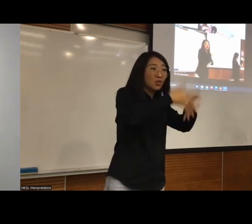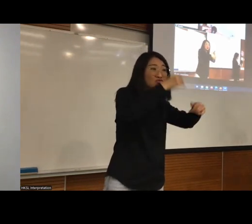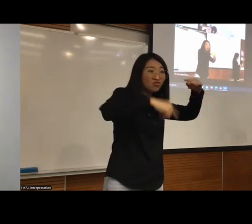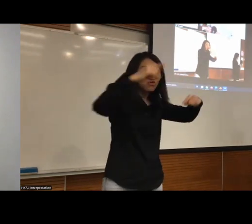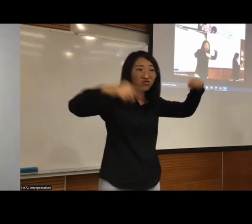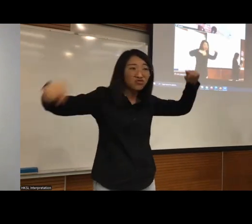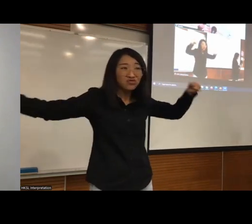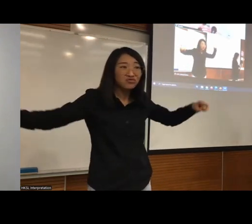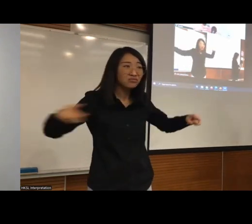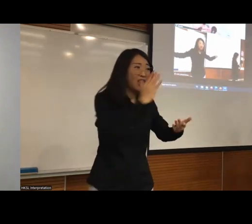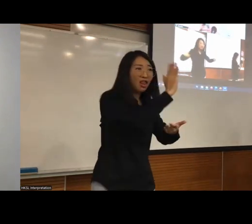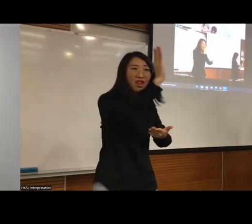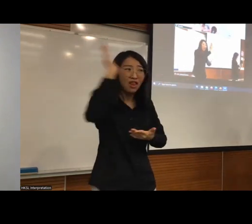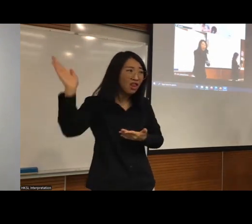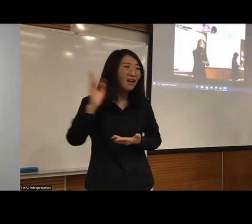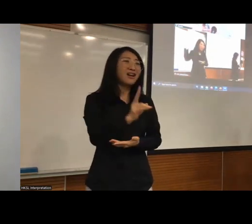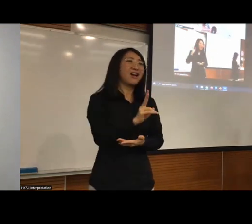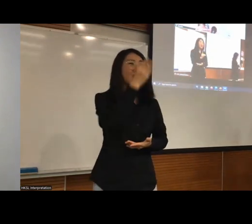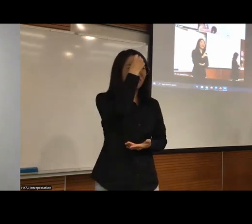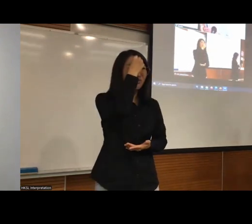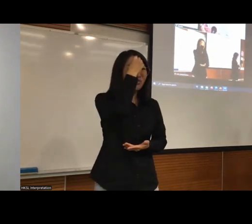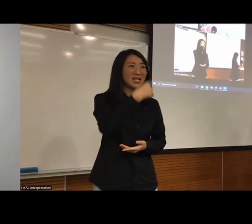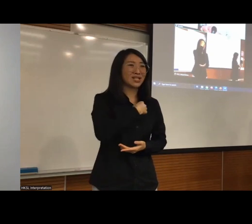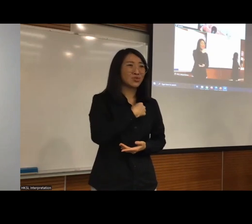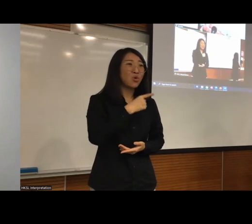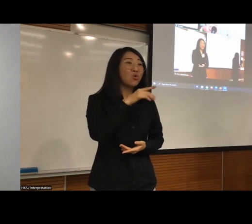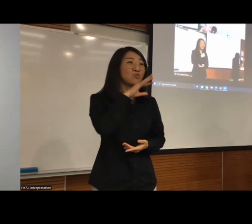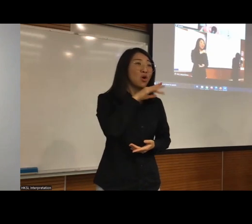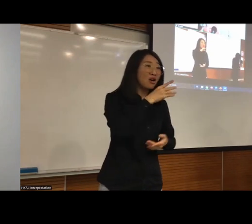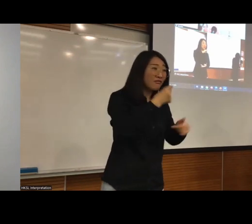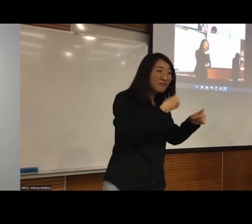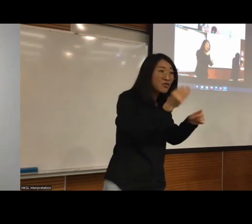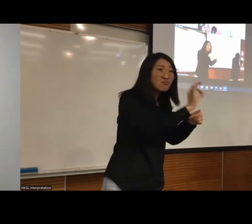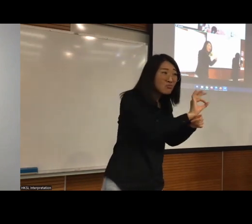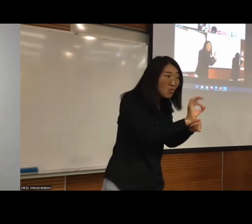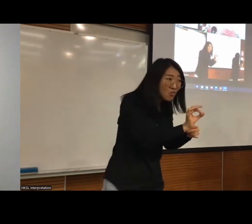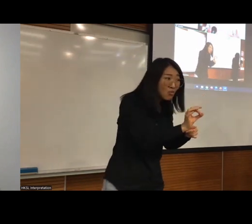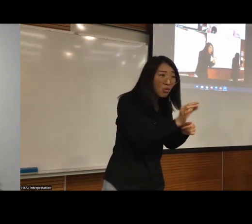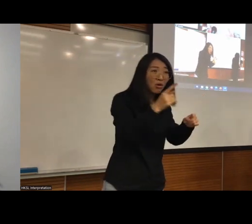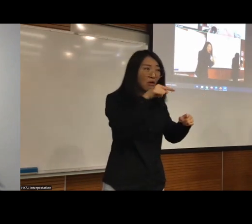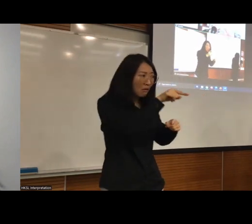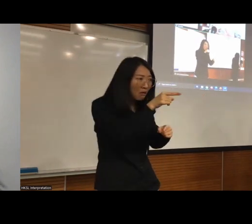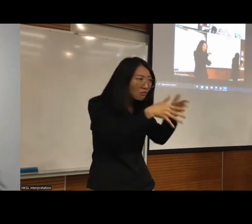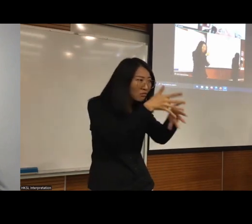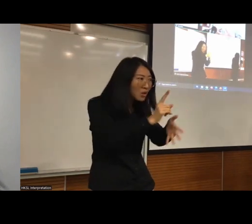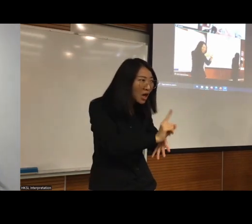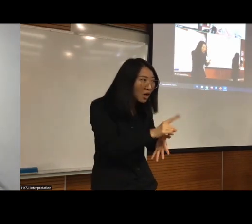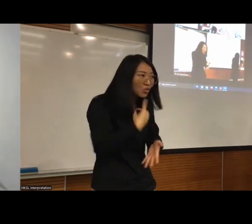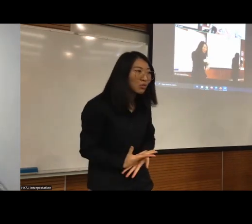signers, with all the variations in sign language. Otherwise, it is more difficult to understand what they're